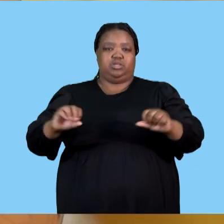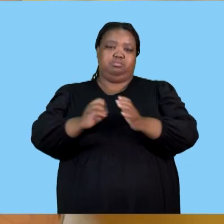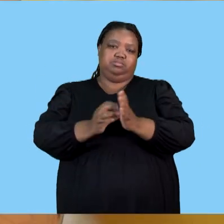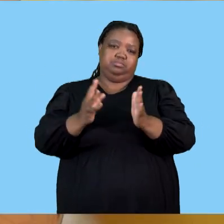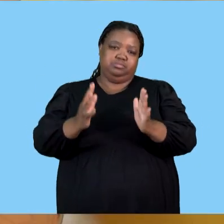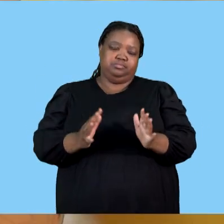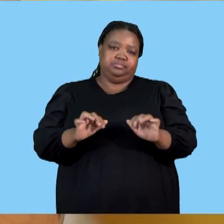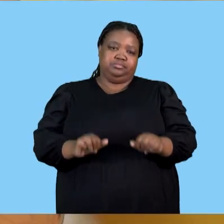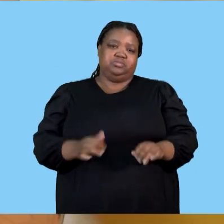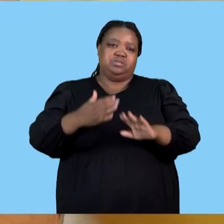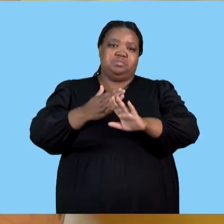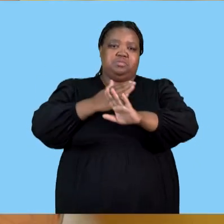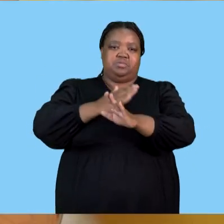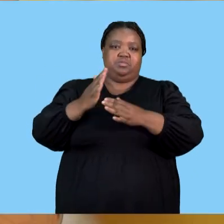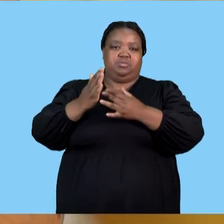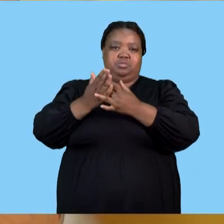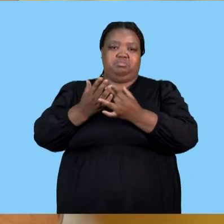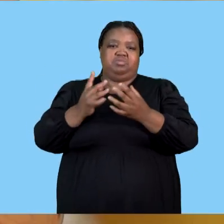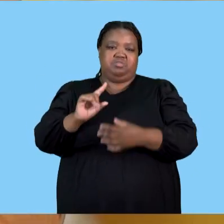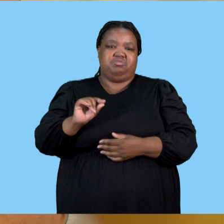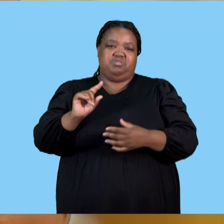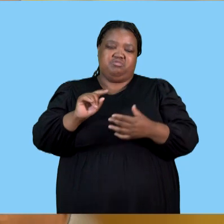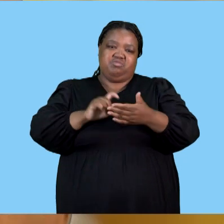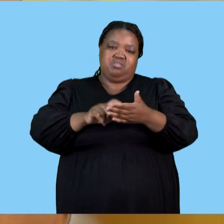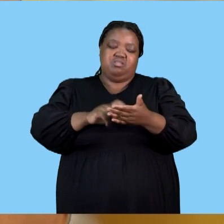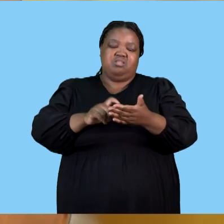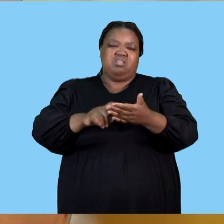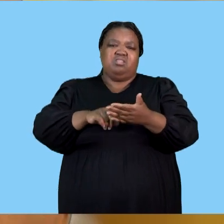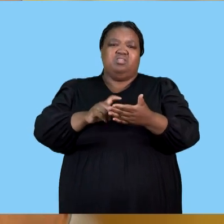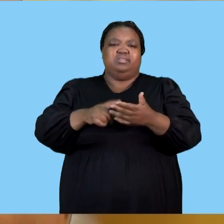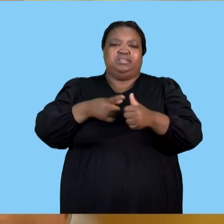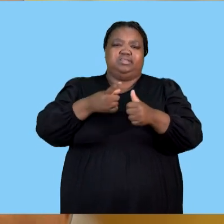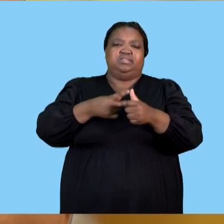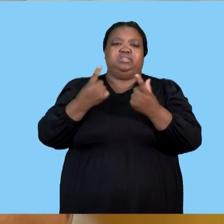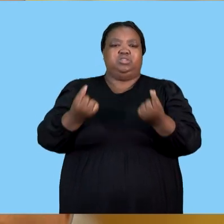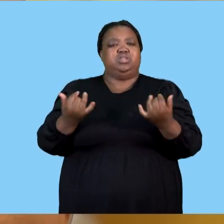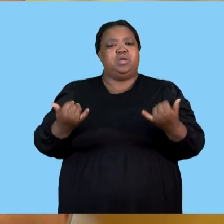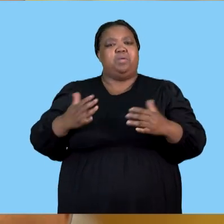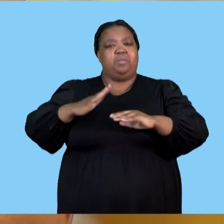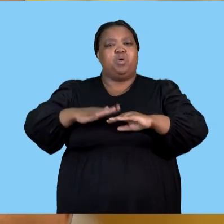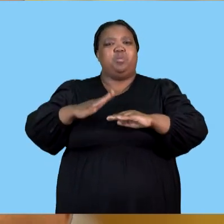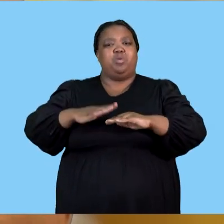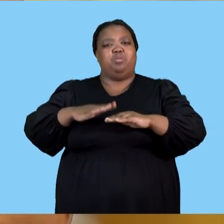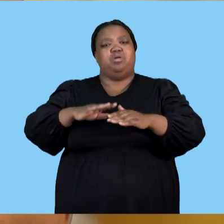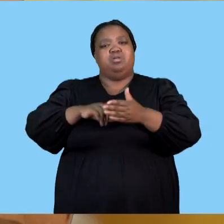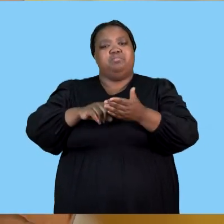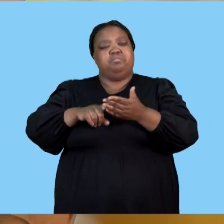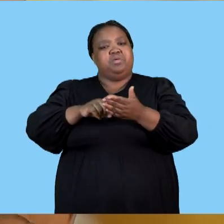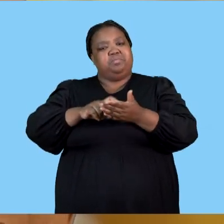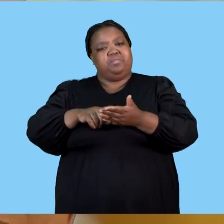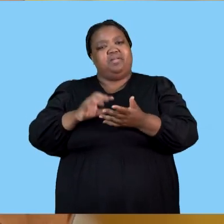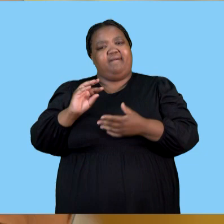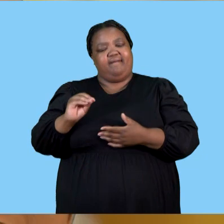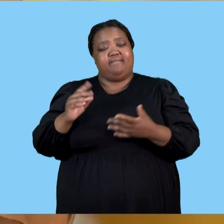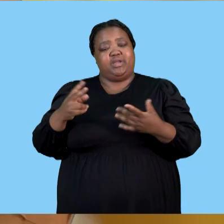Welcome back, dear learners. Before the ad break, we did some interesting calculations. I have more calculations here for you. Make sure you have